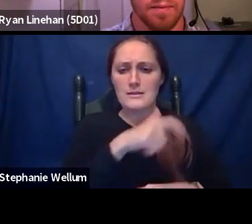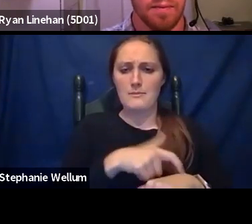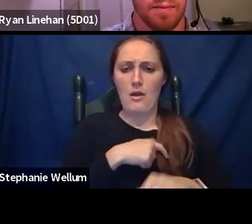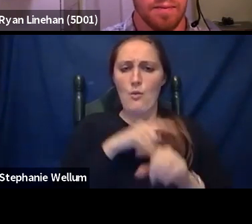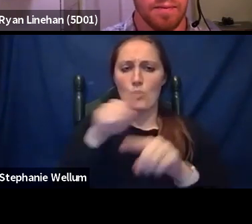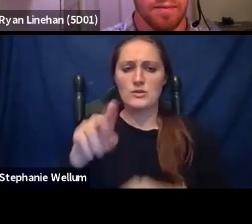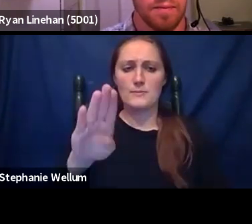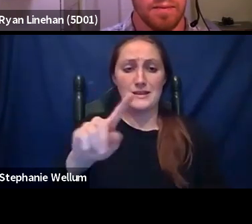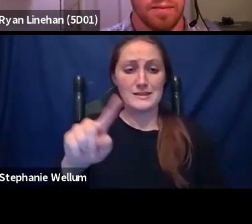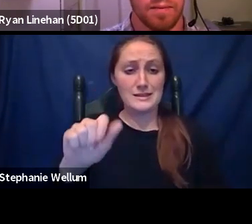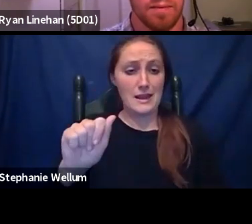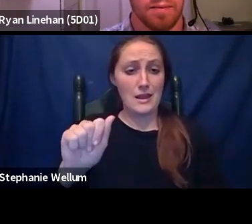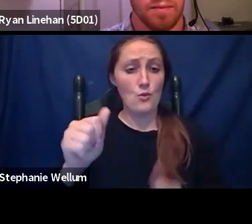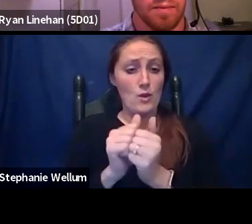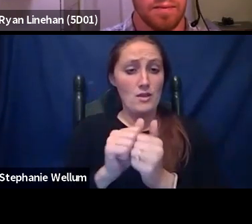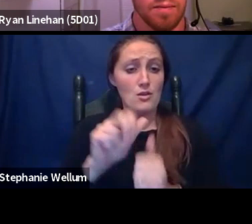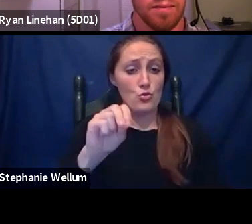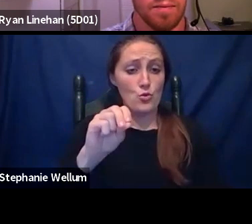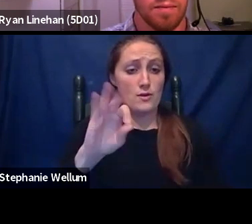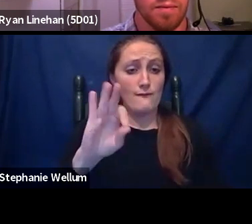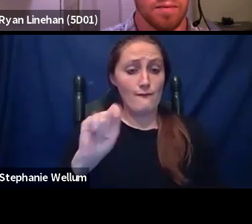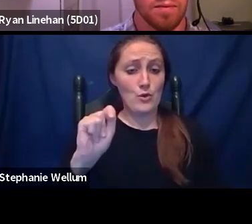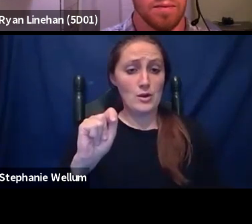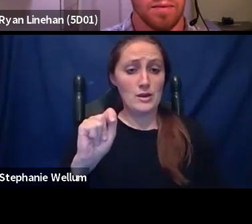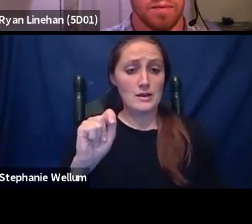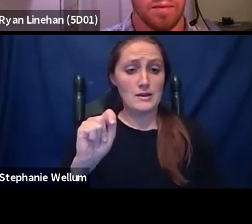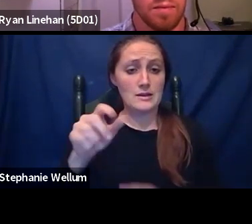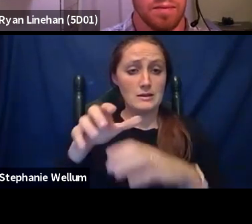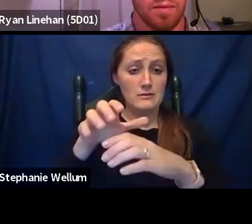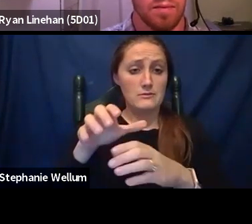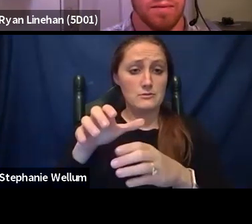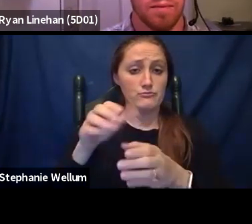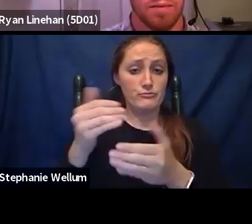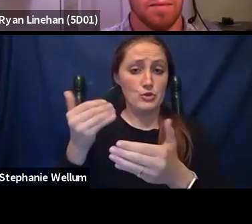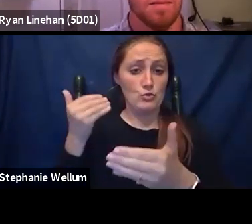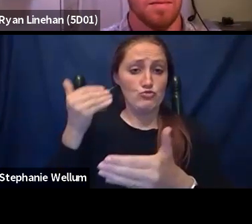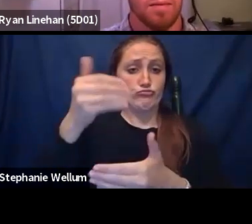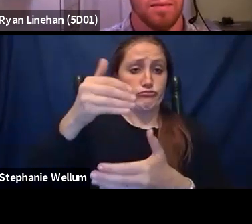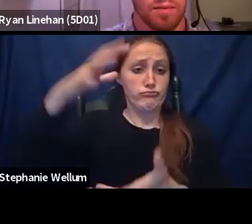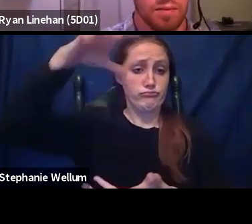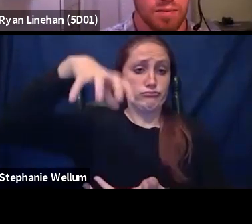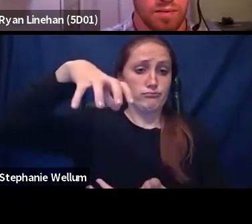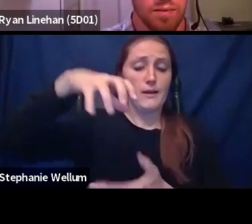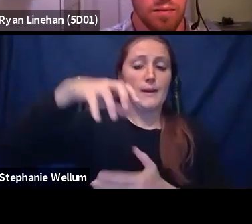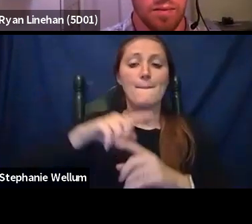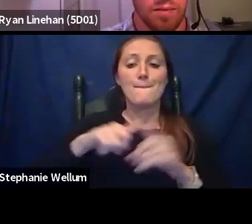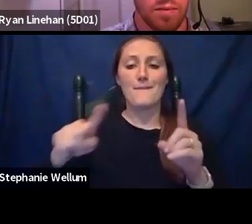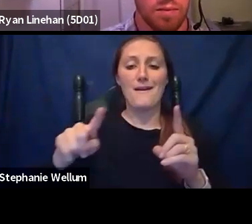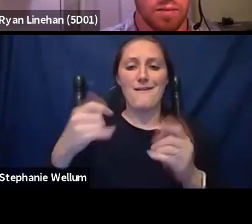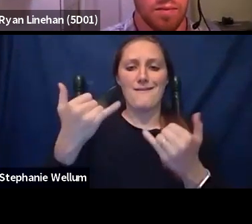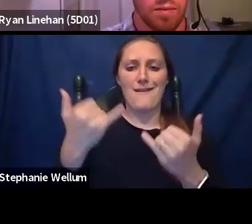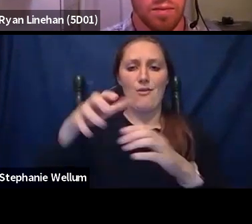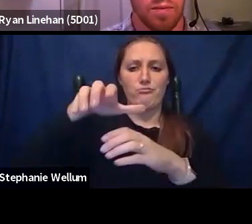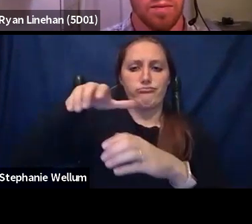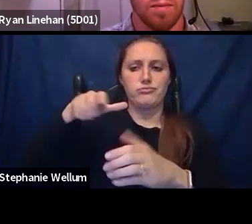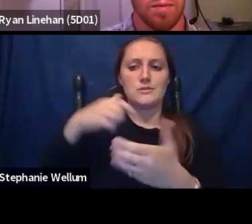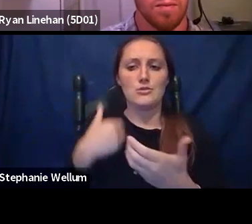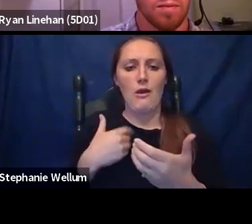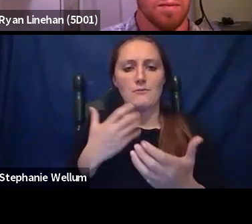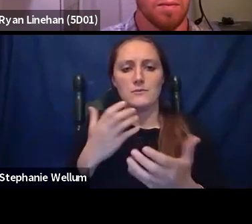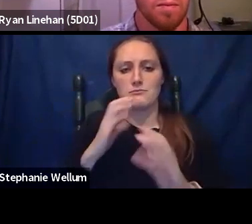the 30-foot extension. This one we've taken it down, but you know, I'm in communication all the time trying to figure out exactly what stuff